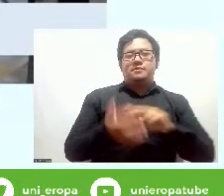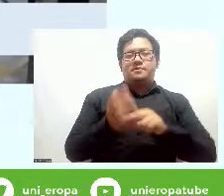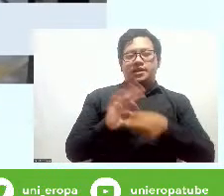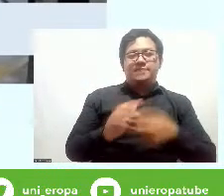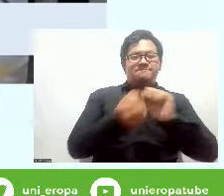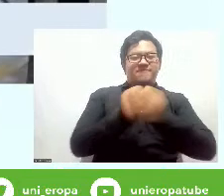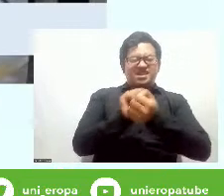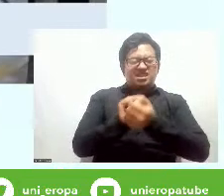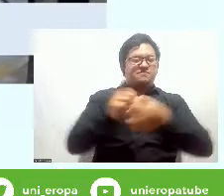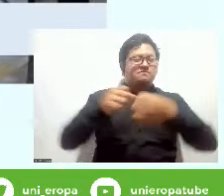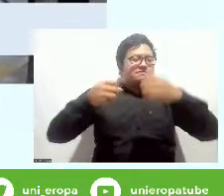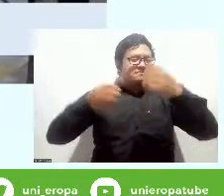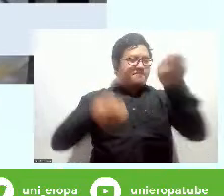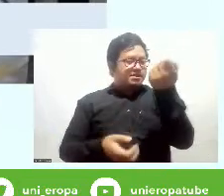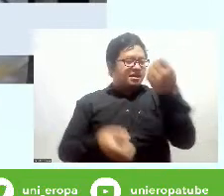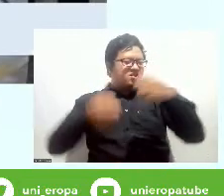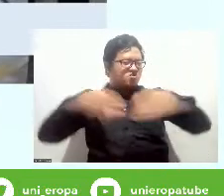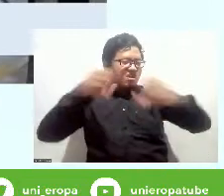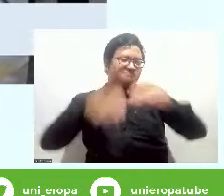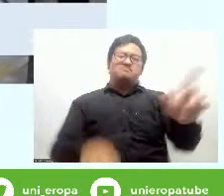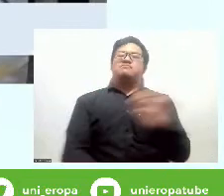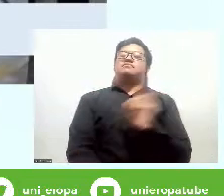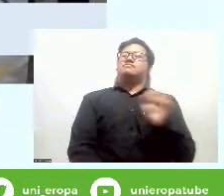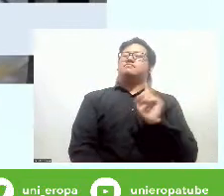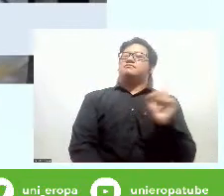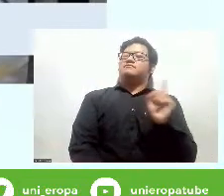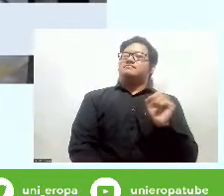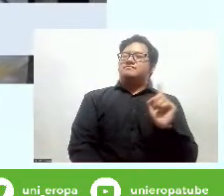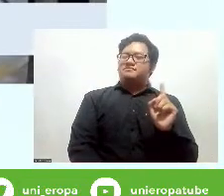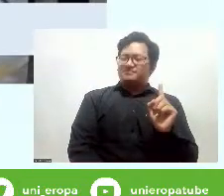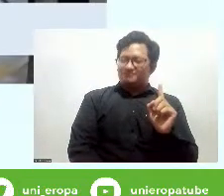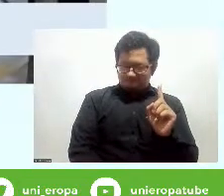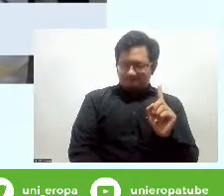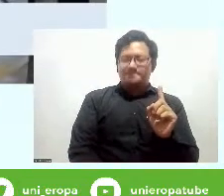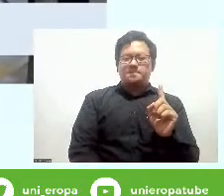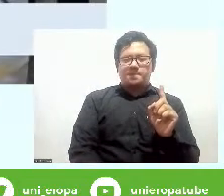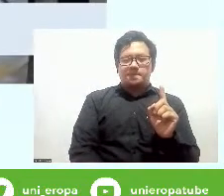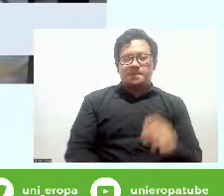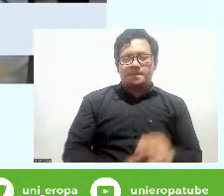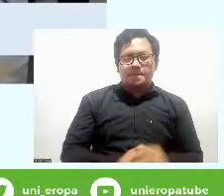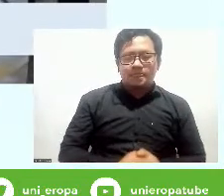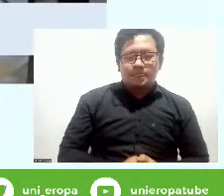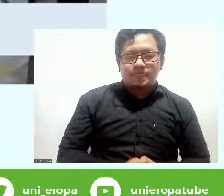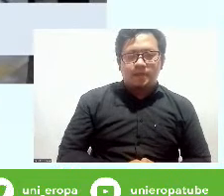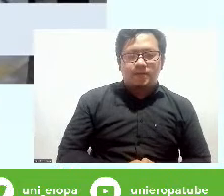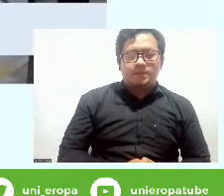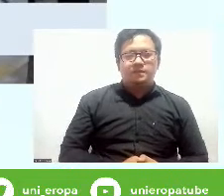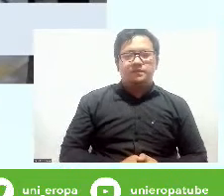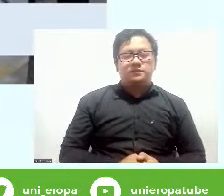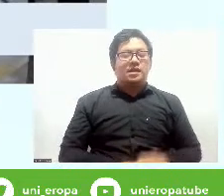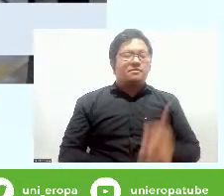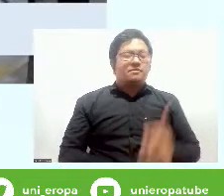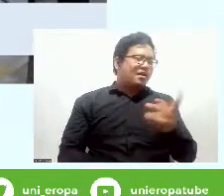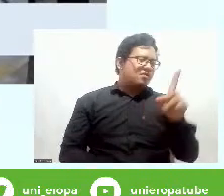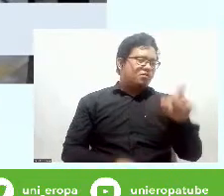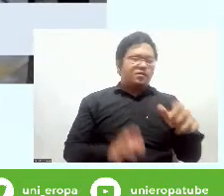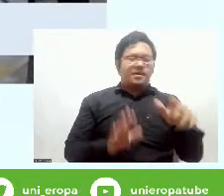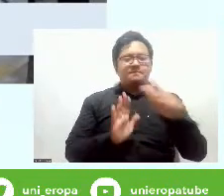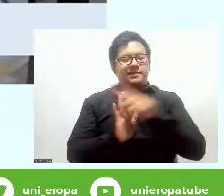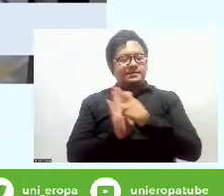season information could also a sweet heart with our self Itu